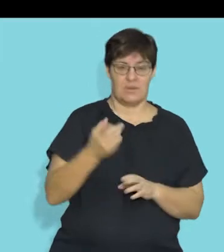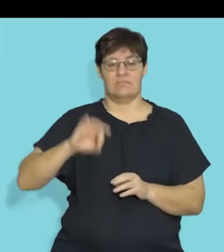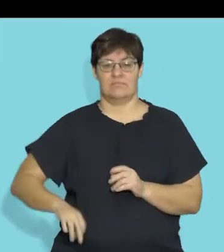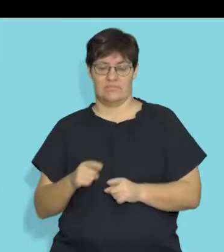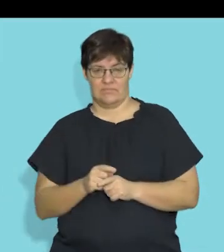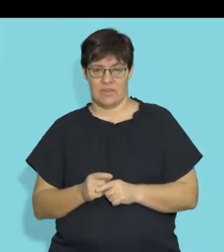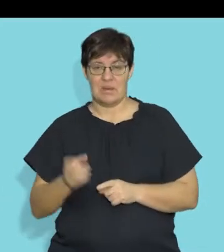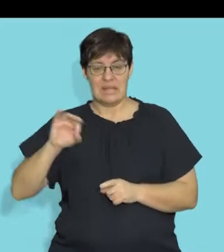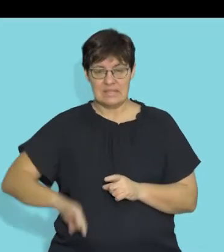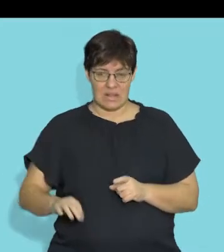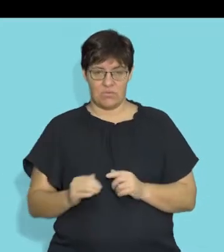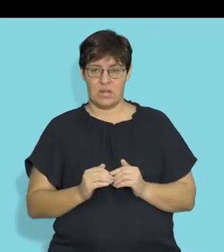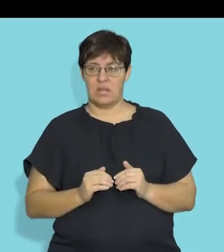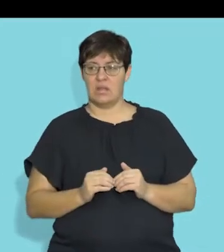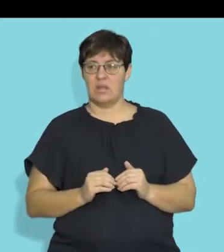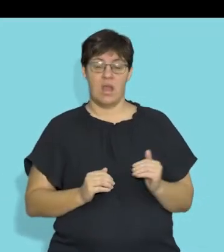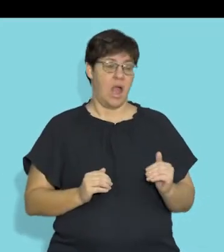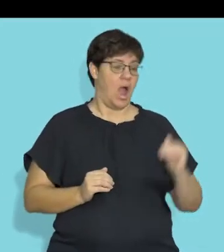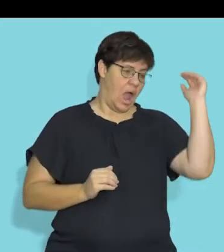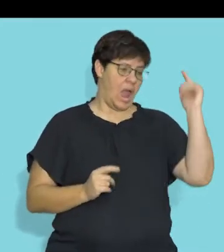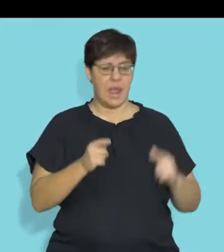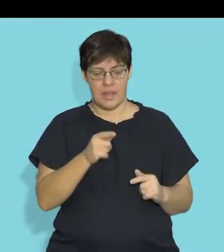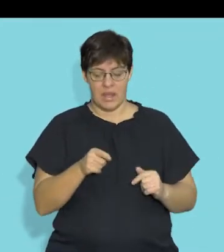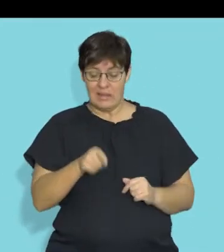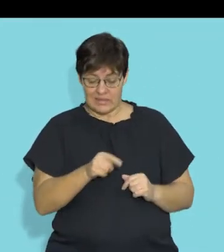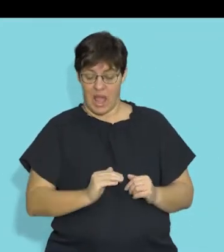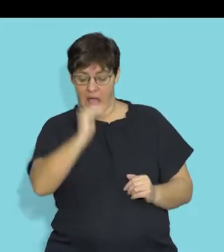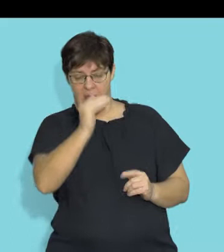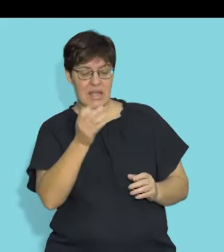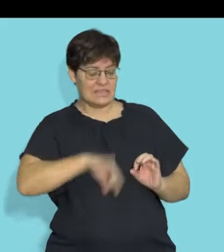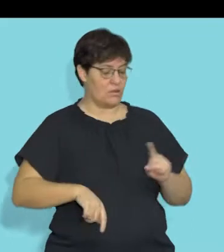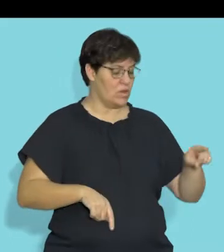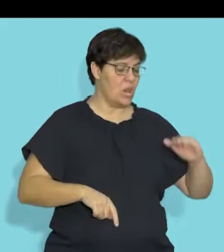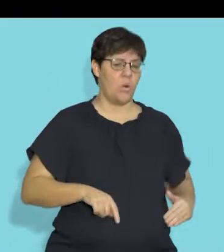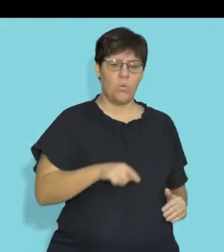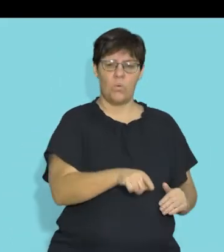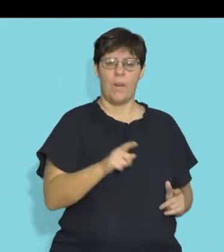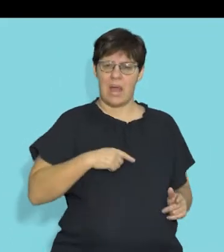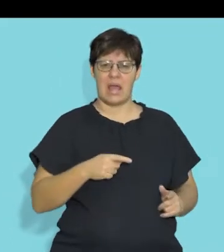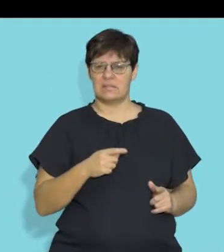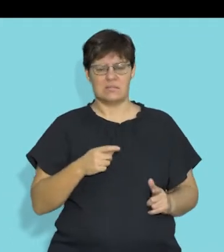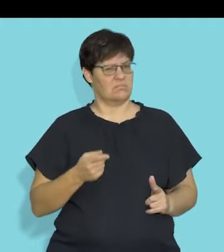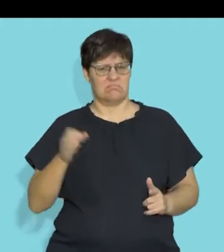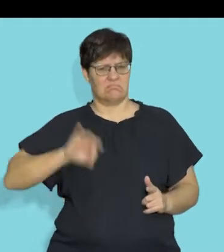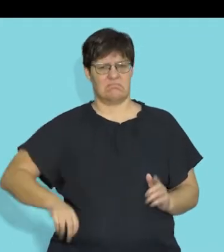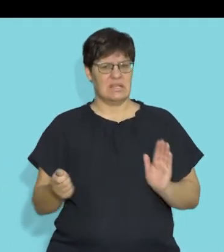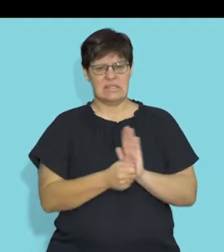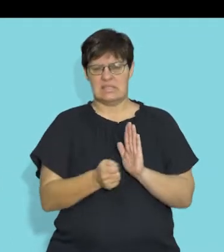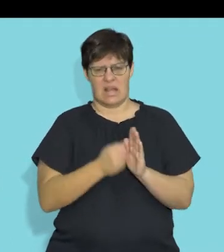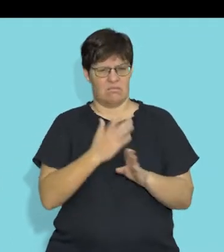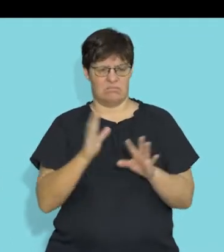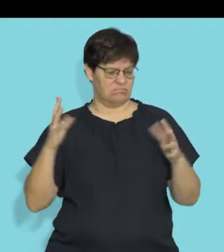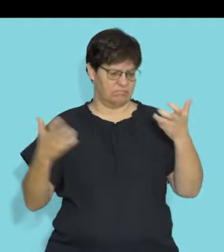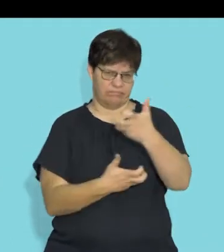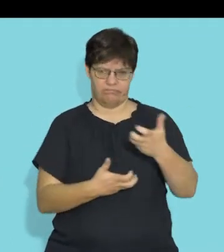but yet we're not getting the desired results in terms of our sales. So this means, therefore,